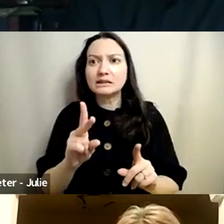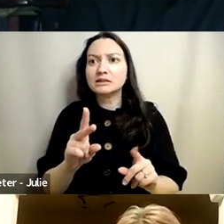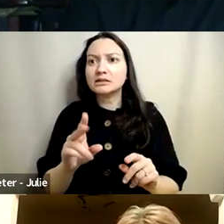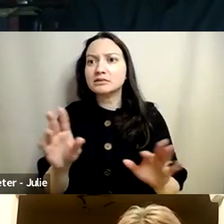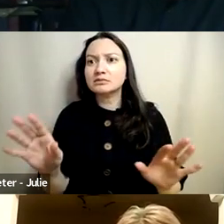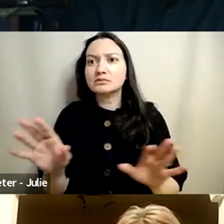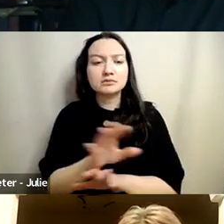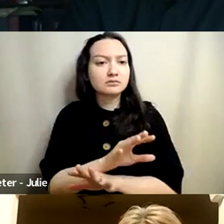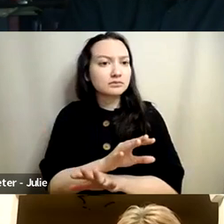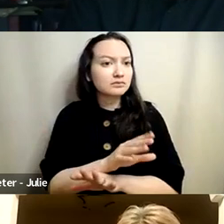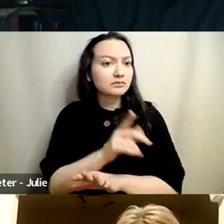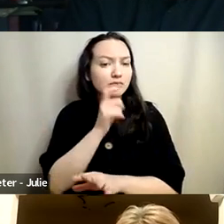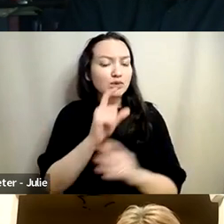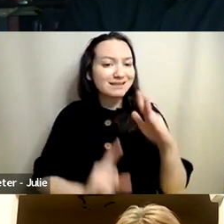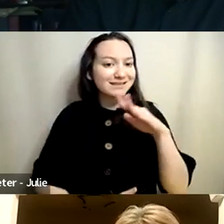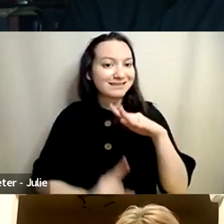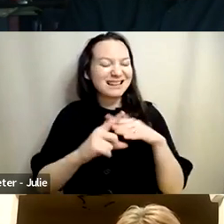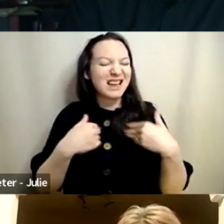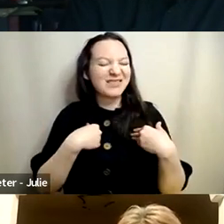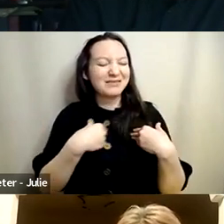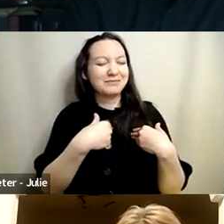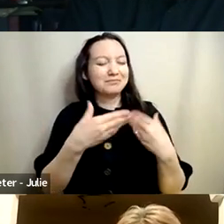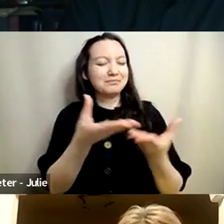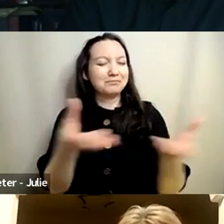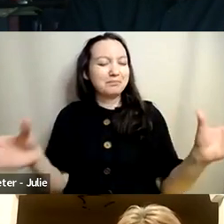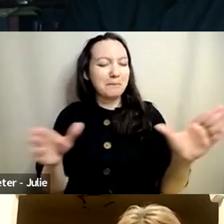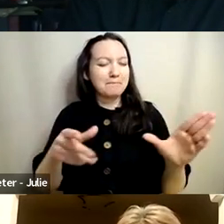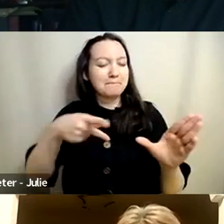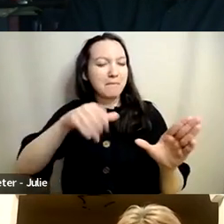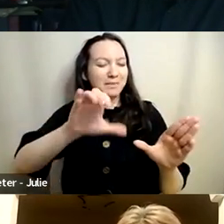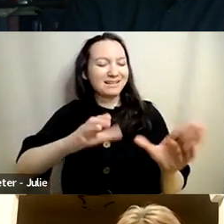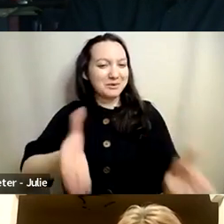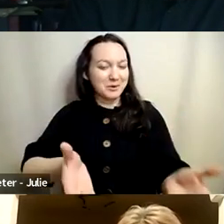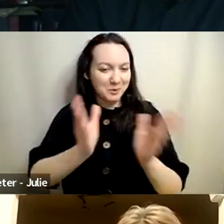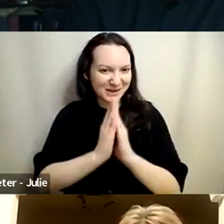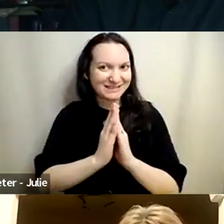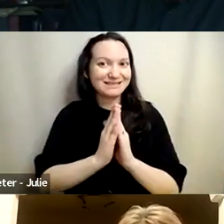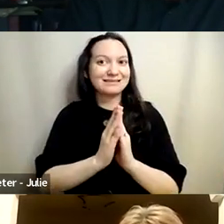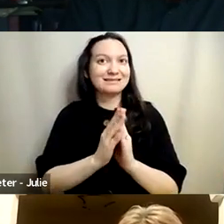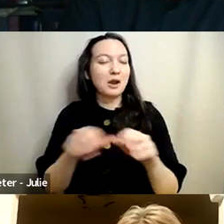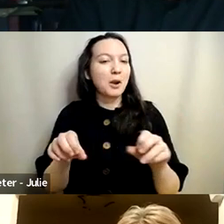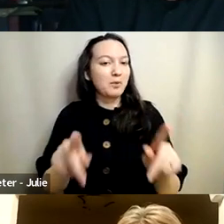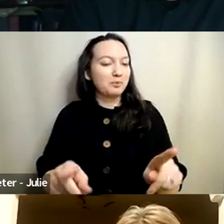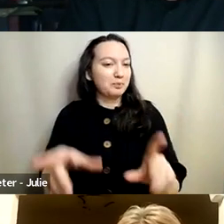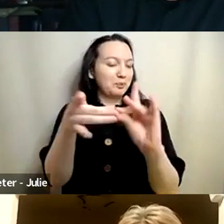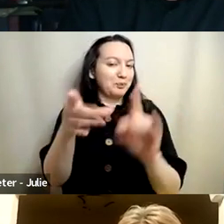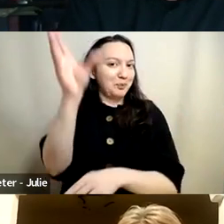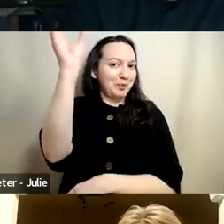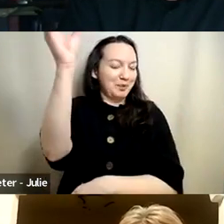our who's attending, and we do have a member of the public who's requested the opportunity to